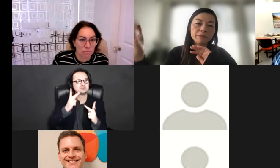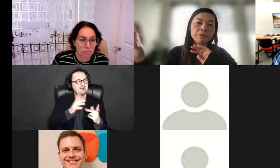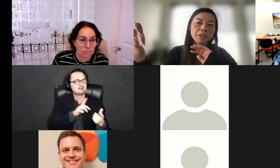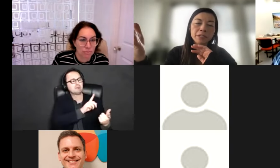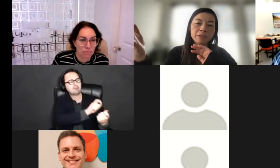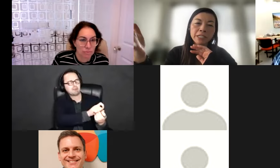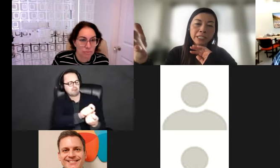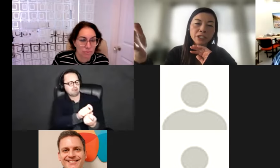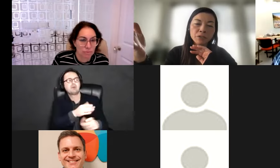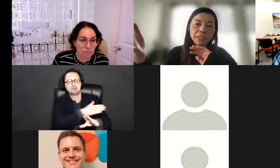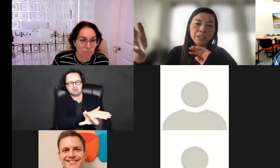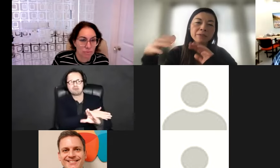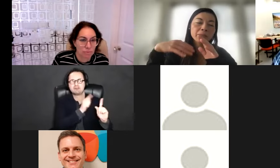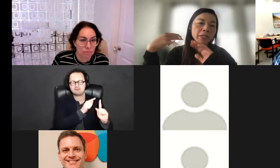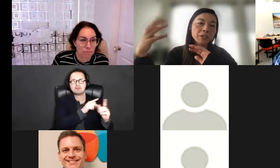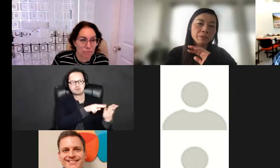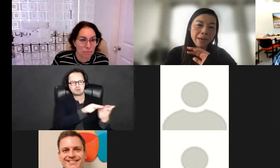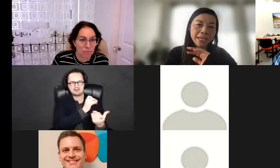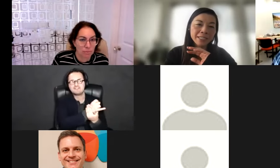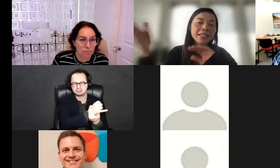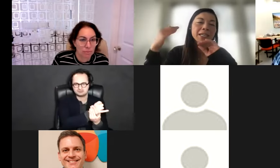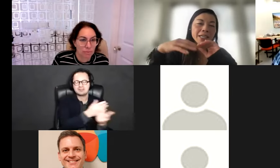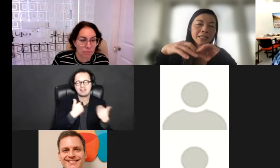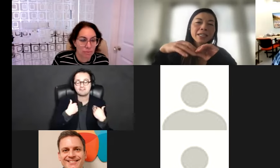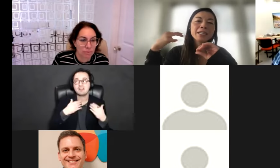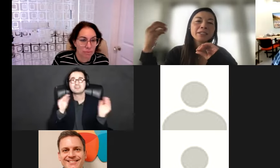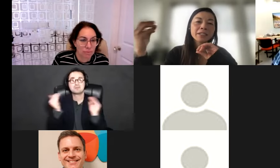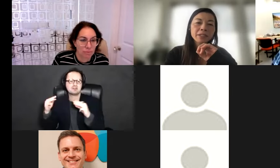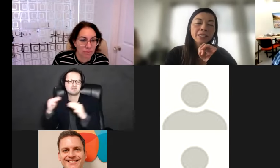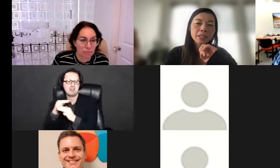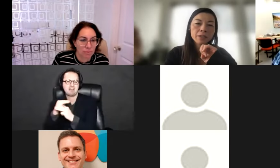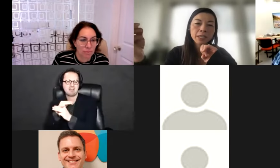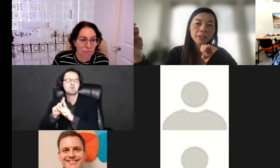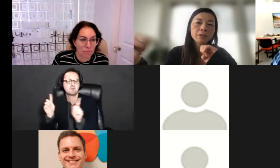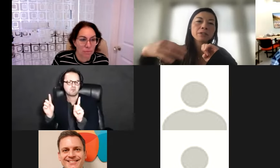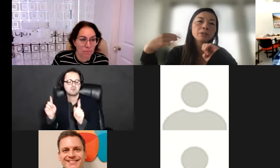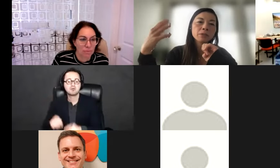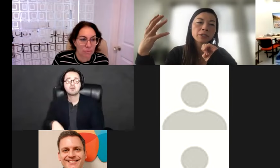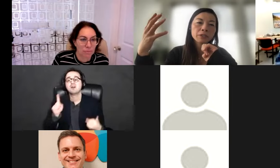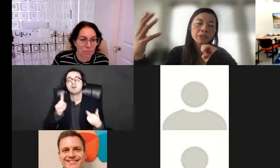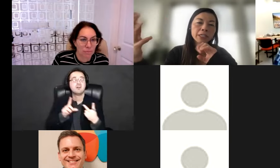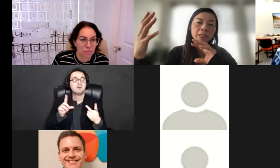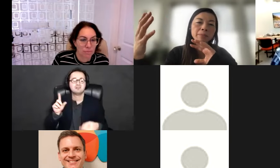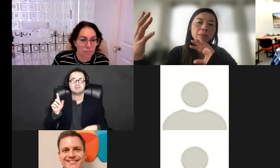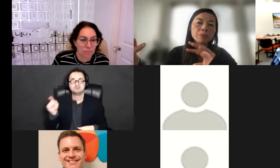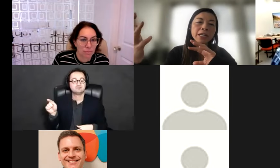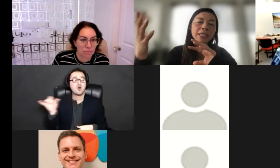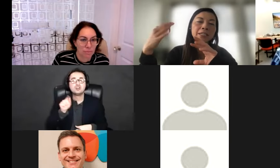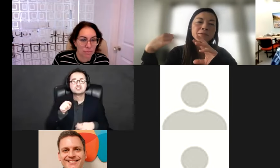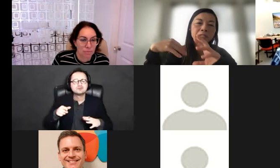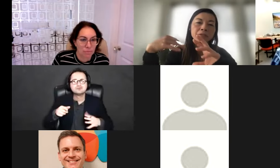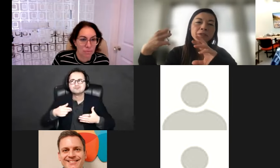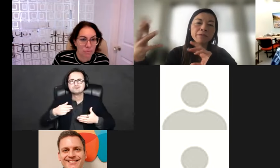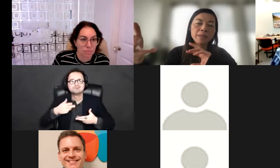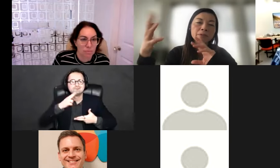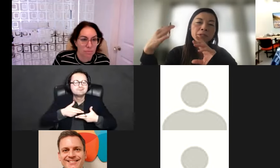improvement for this reading intervention compared to math. And then on the other hand, also you're talking about brain